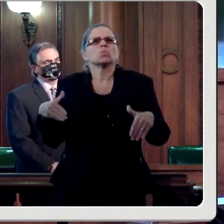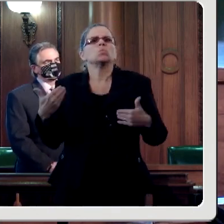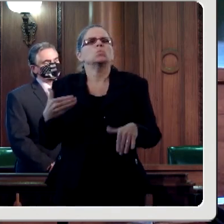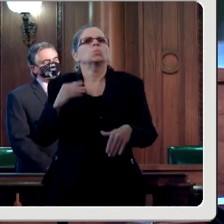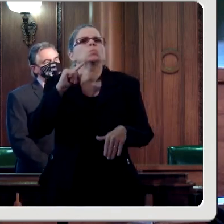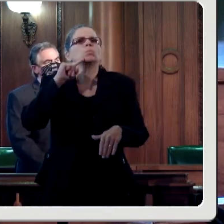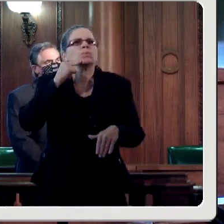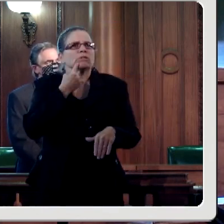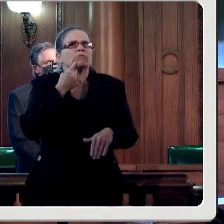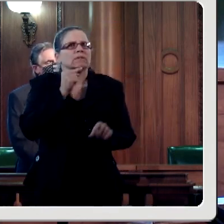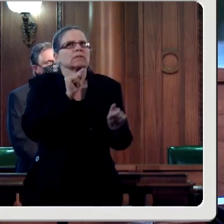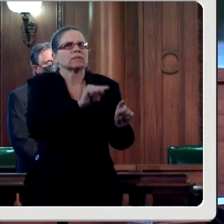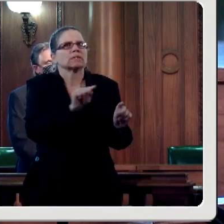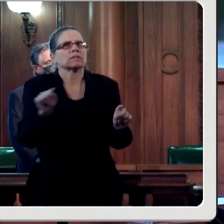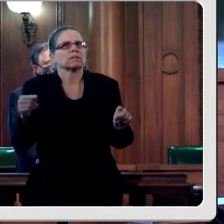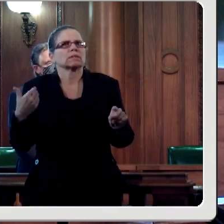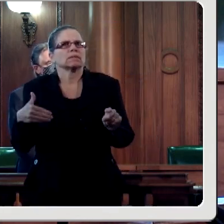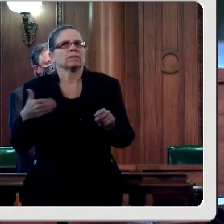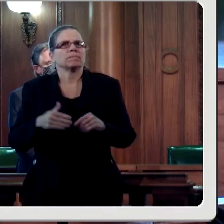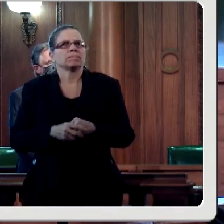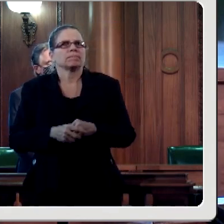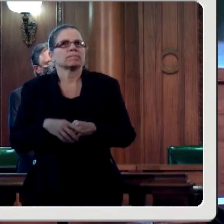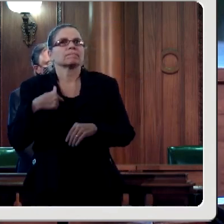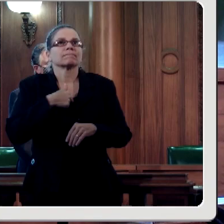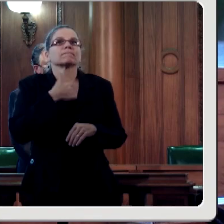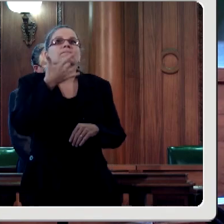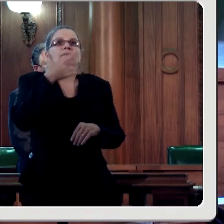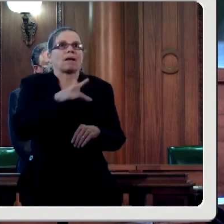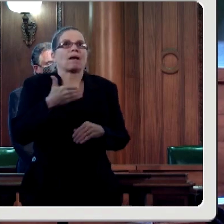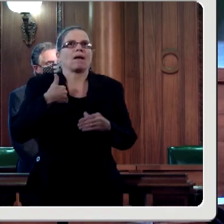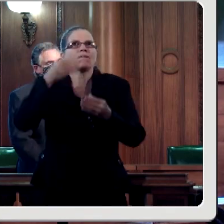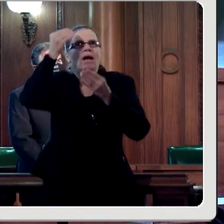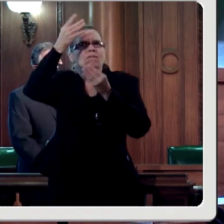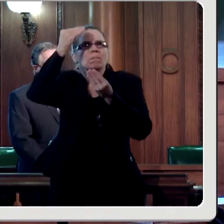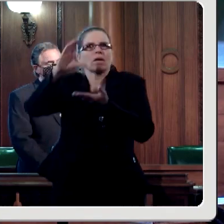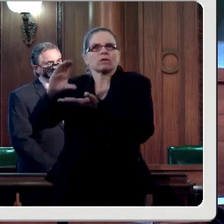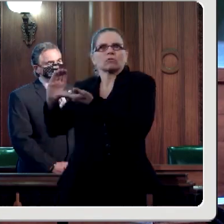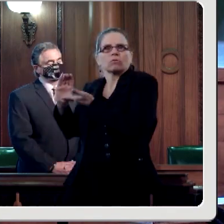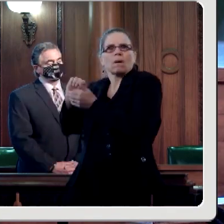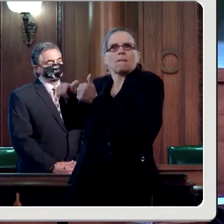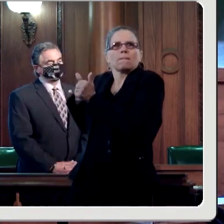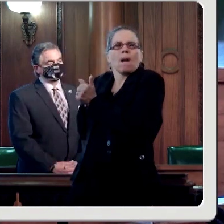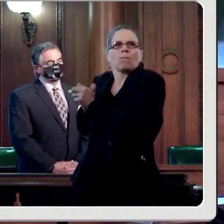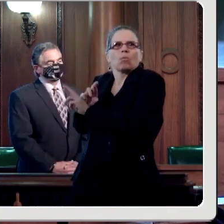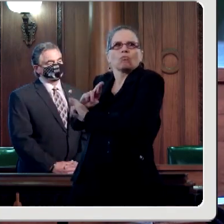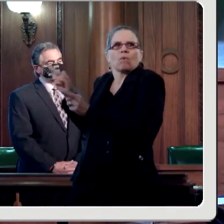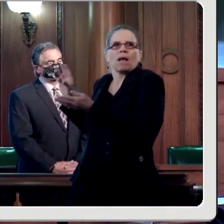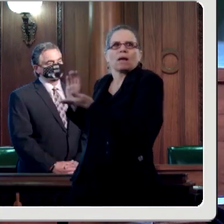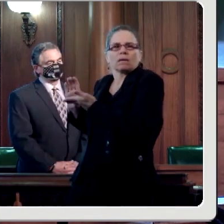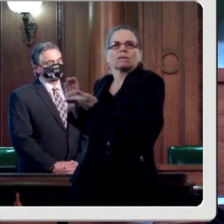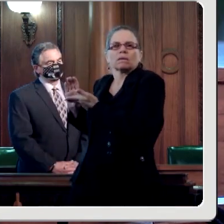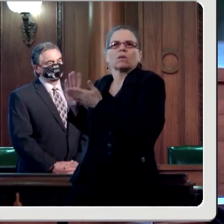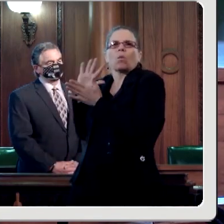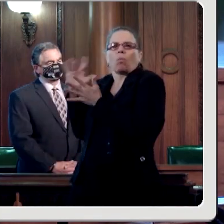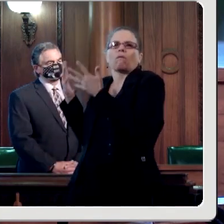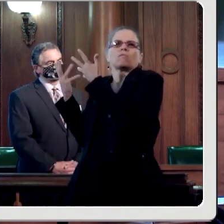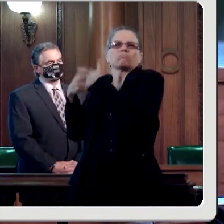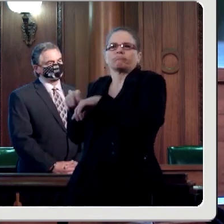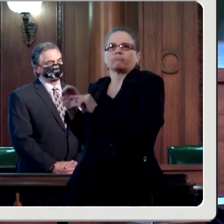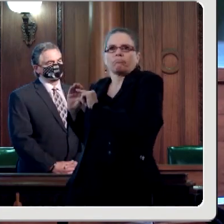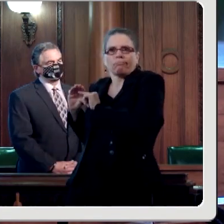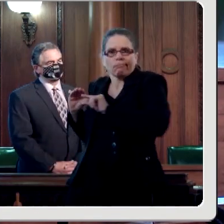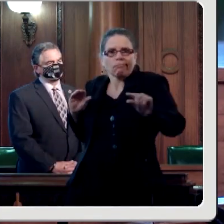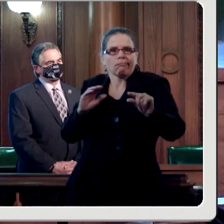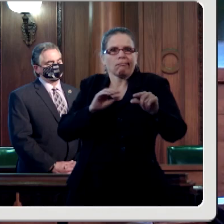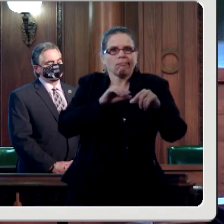to have the backup systems in place to withstand the attack, and we're going to move through it. As the Mayor said earlier,